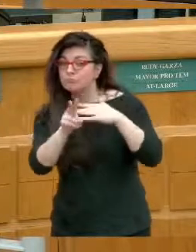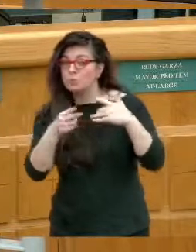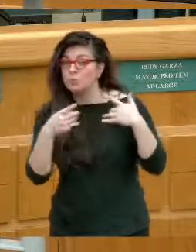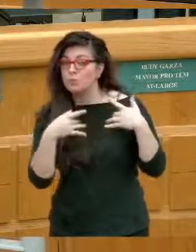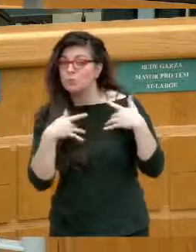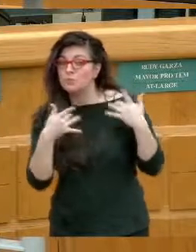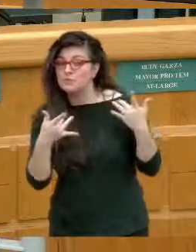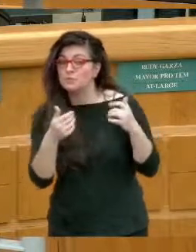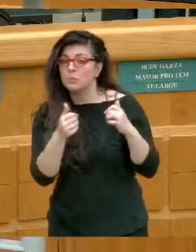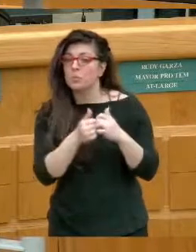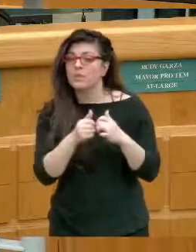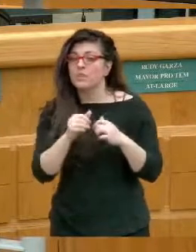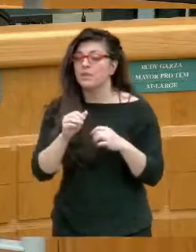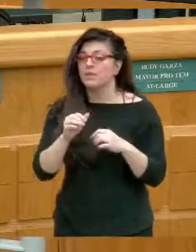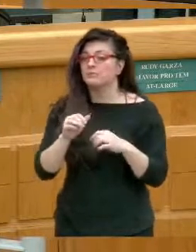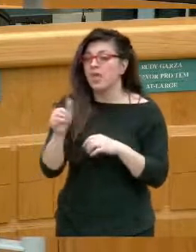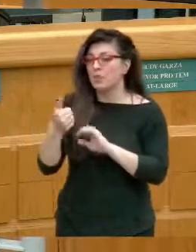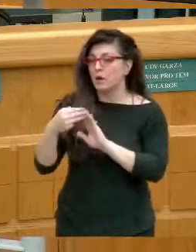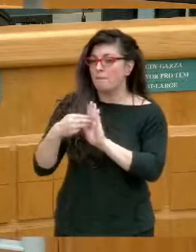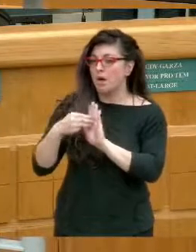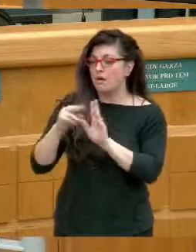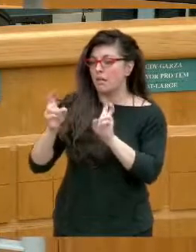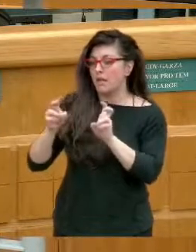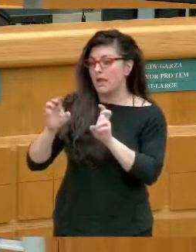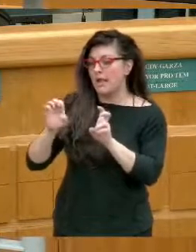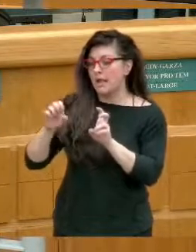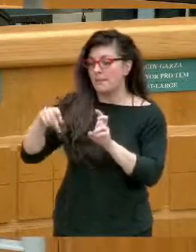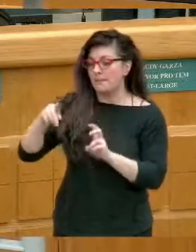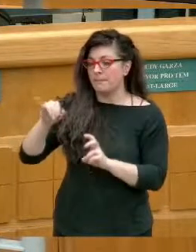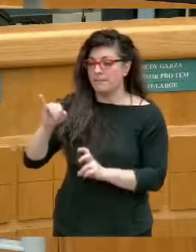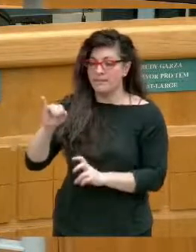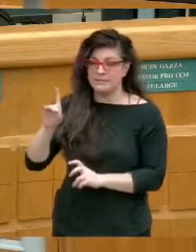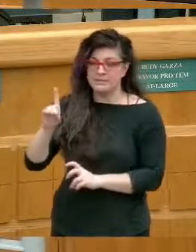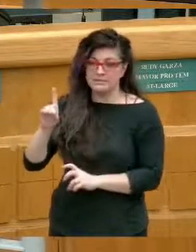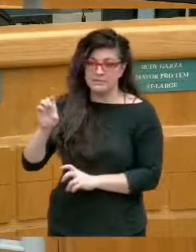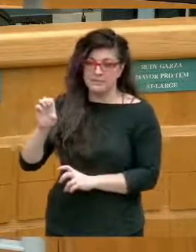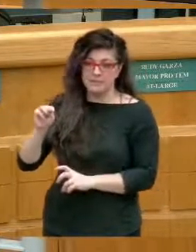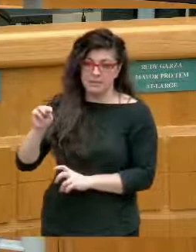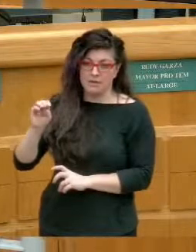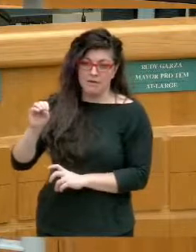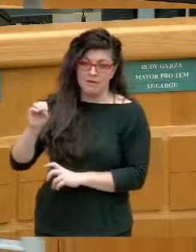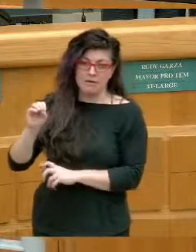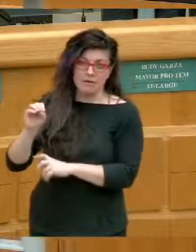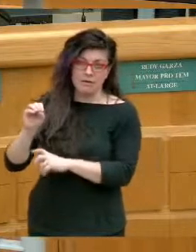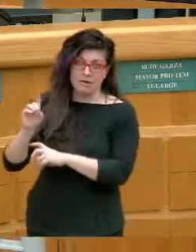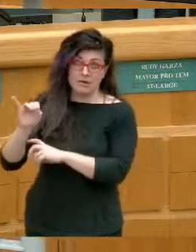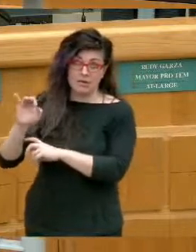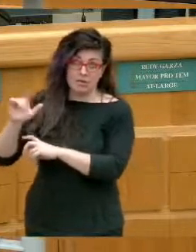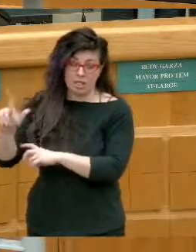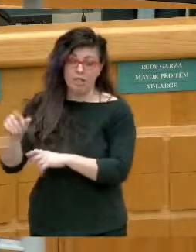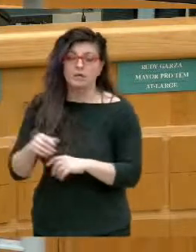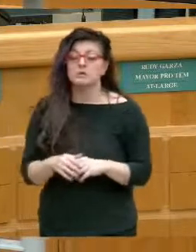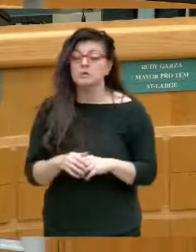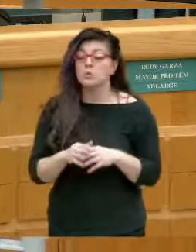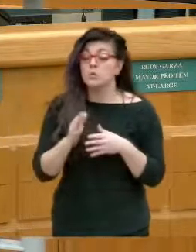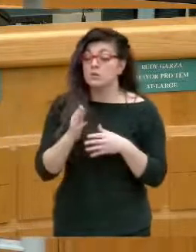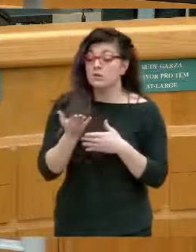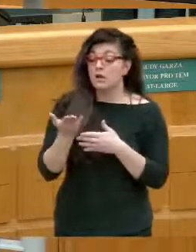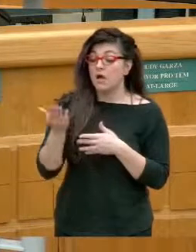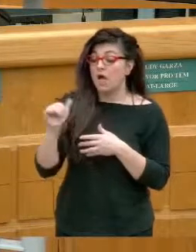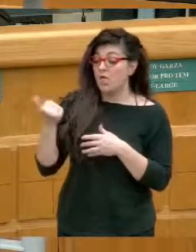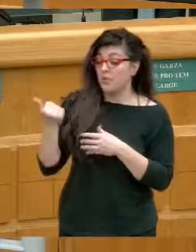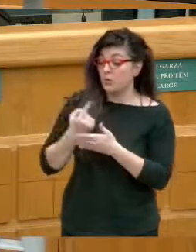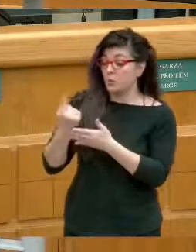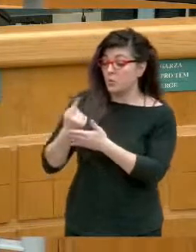some scenarios. So we're going to keep the 3 scenario format that we've had in the past couple of weeks, but there's some changes this week. And we're